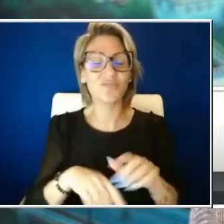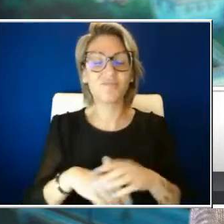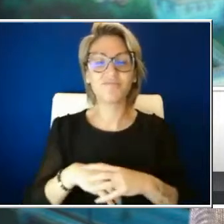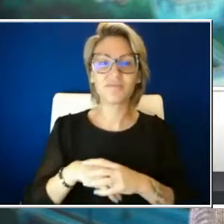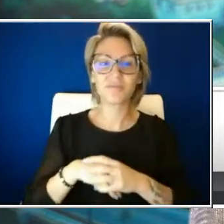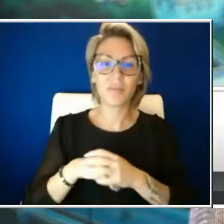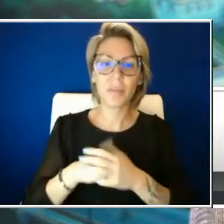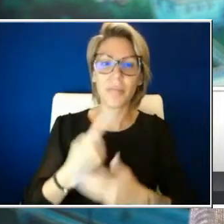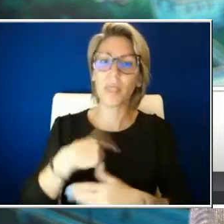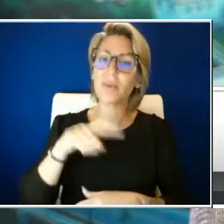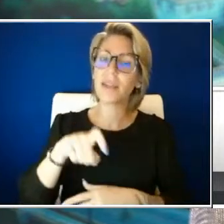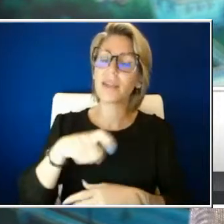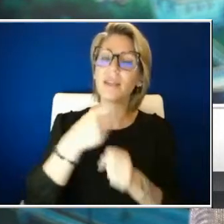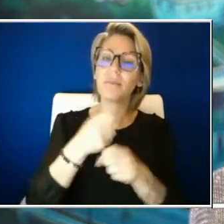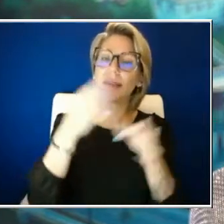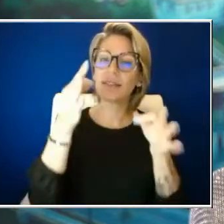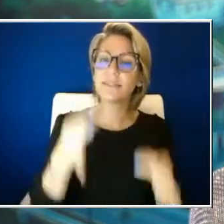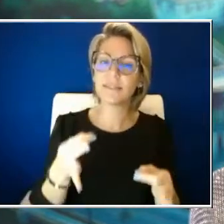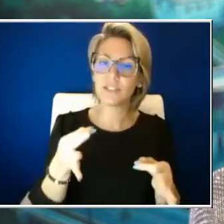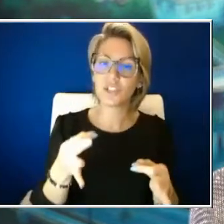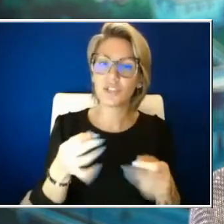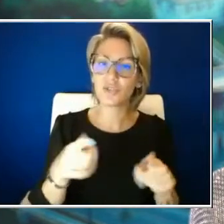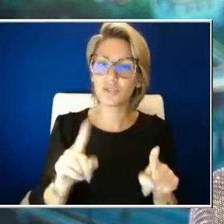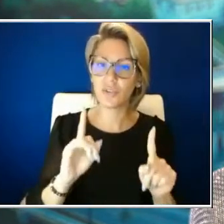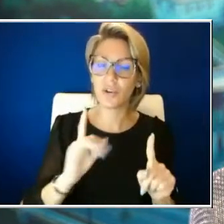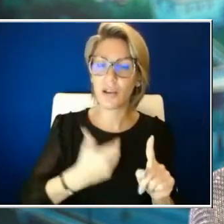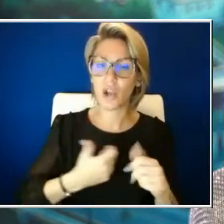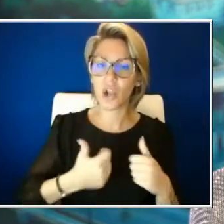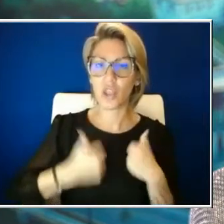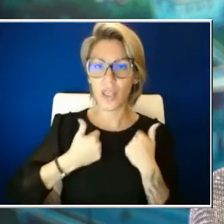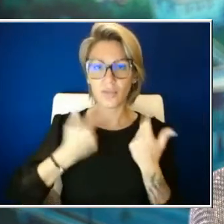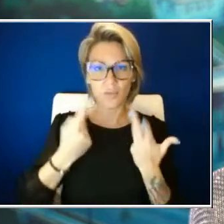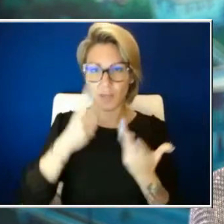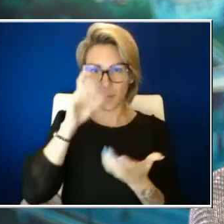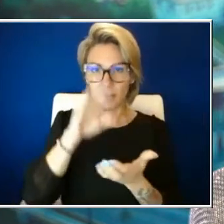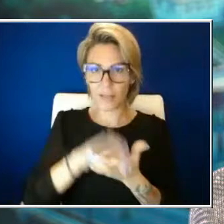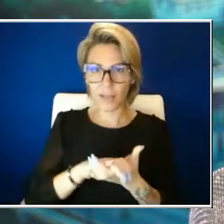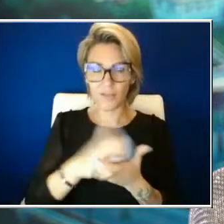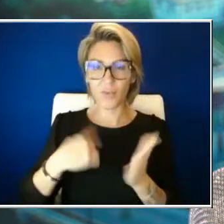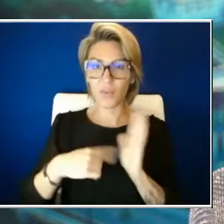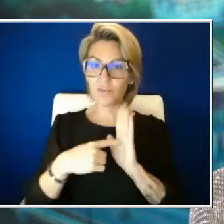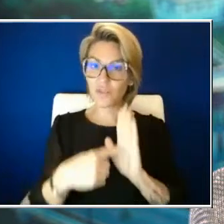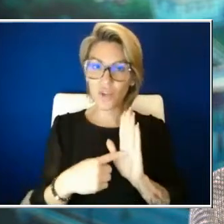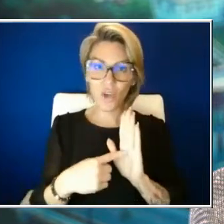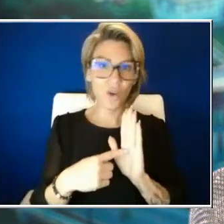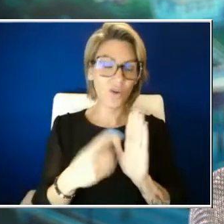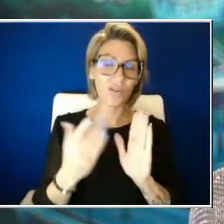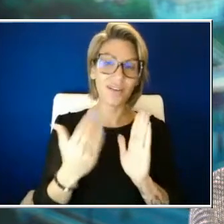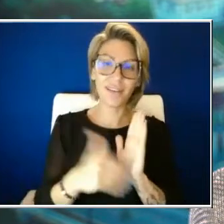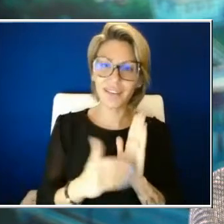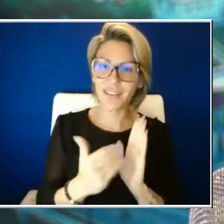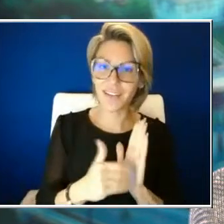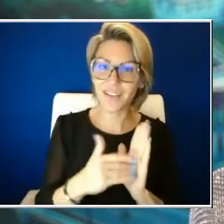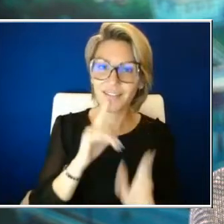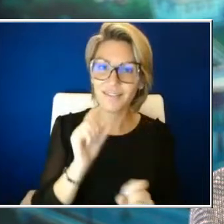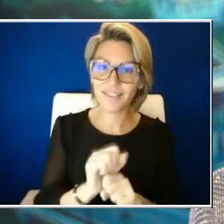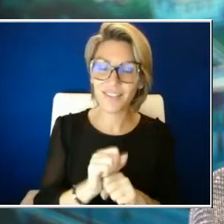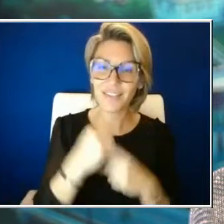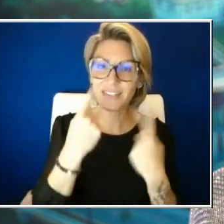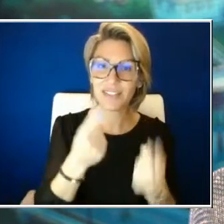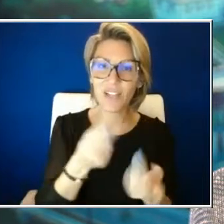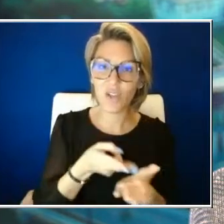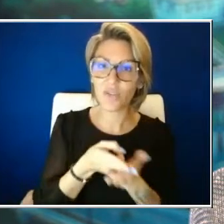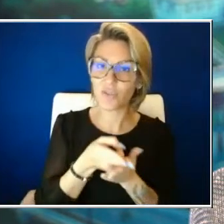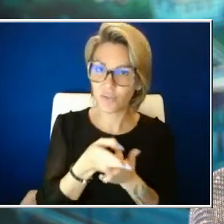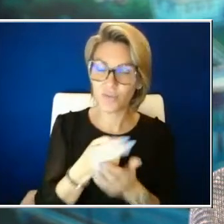make a decision in our lives about what we're going to believe in. We've demonstrated over and over again our commitment to telling you the truth,